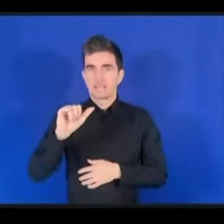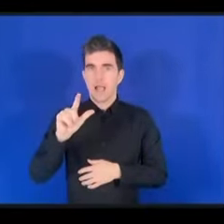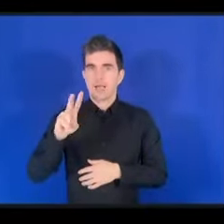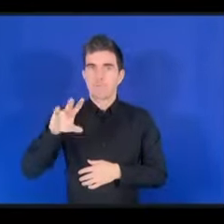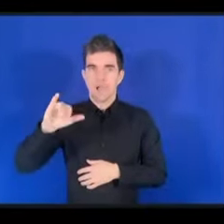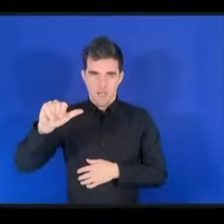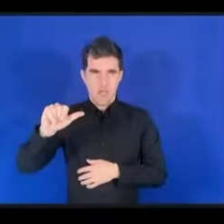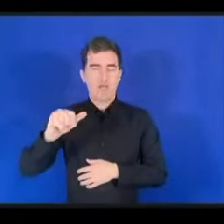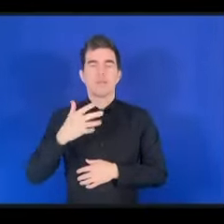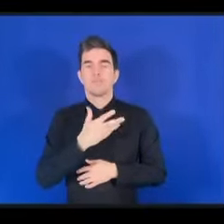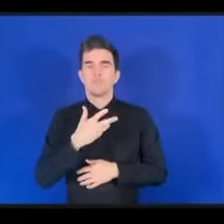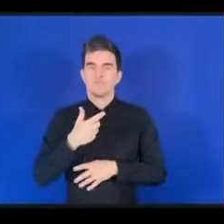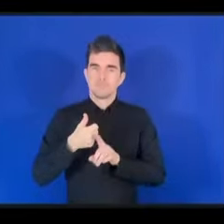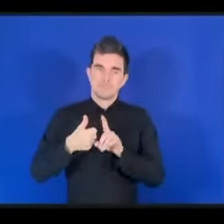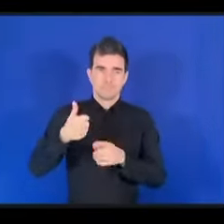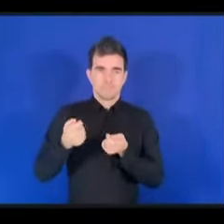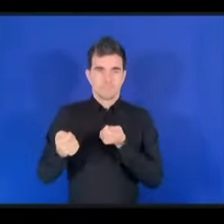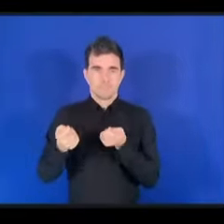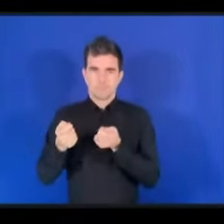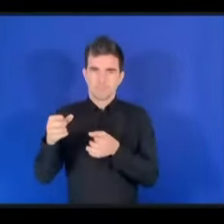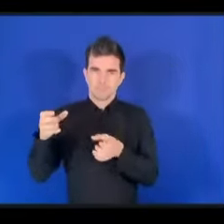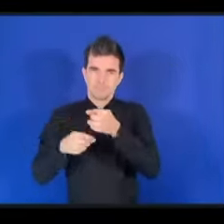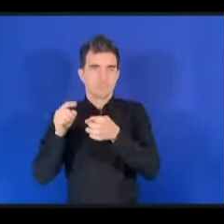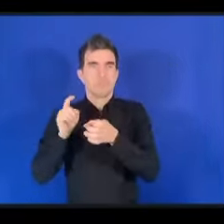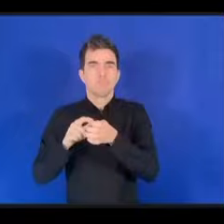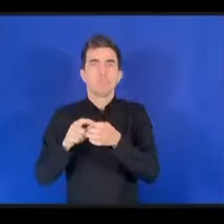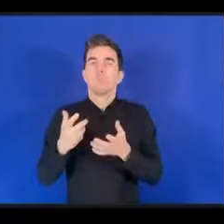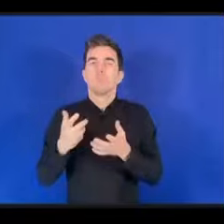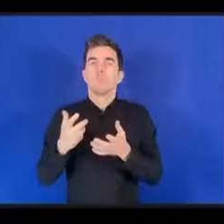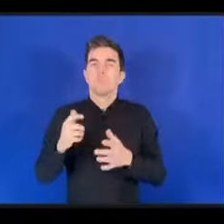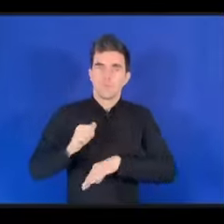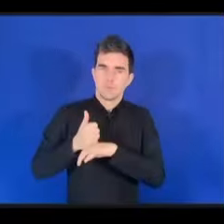remarks. So please proceed to the podium.